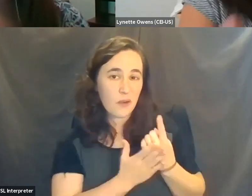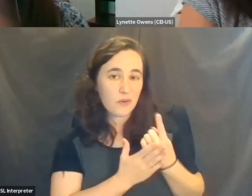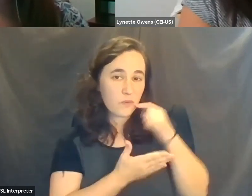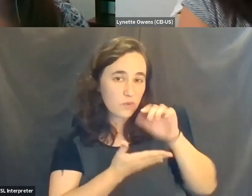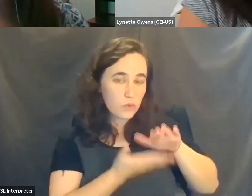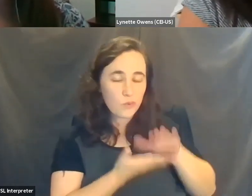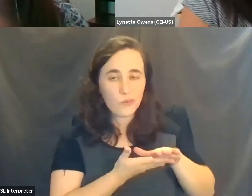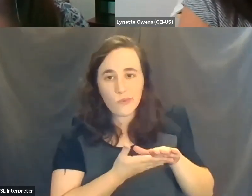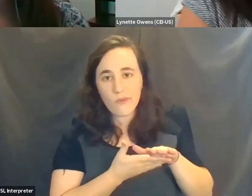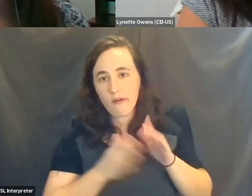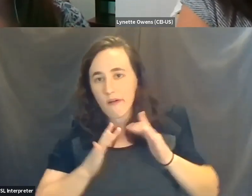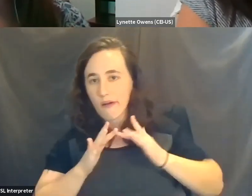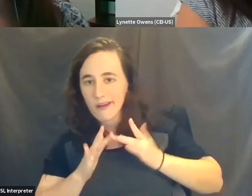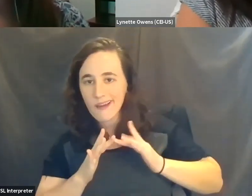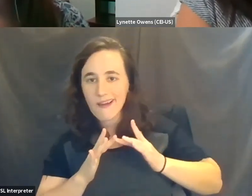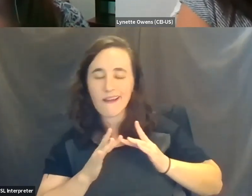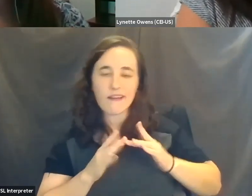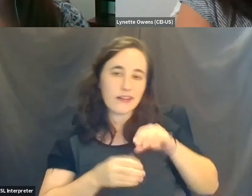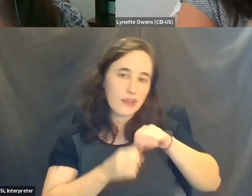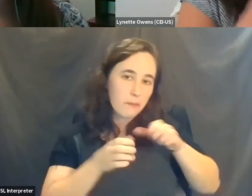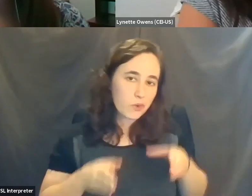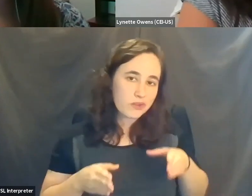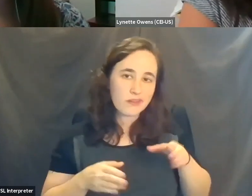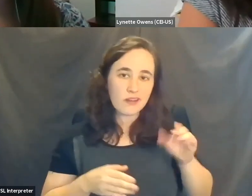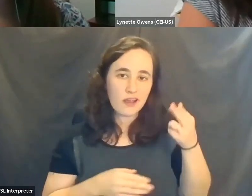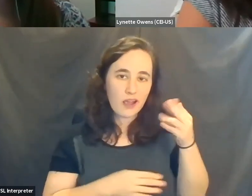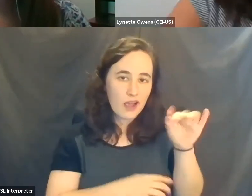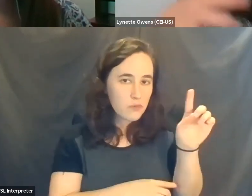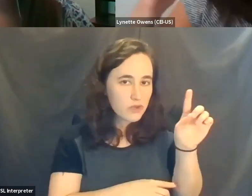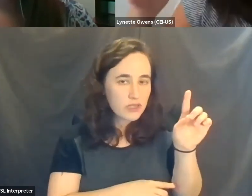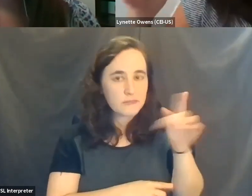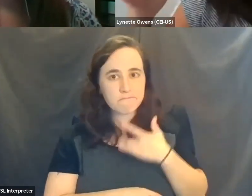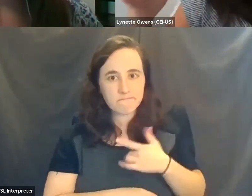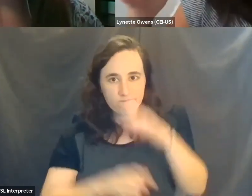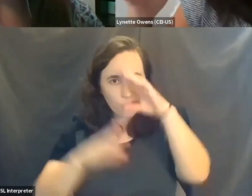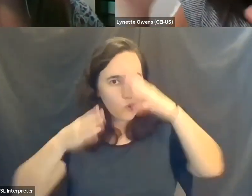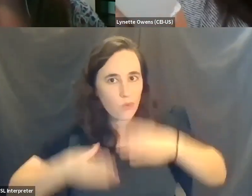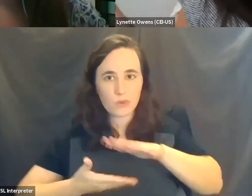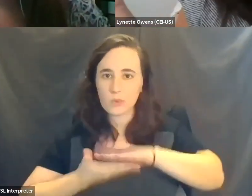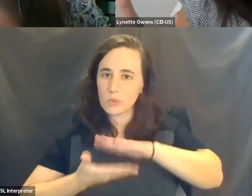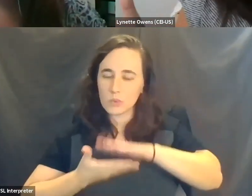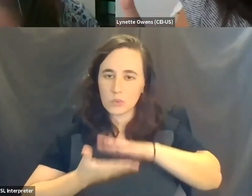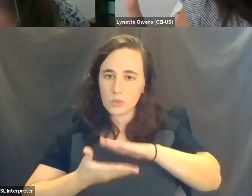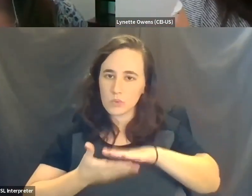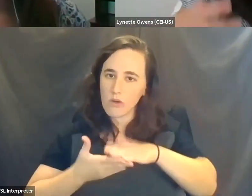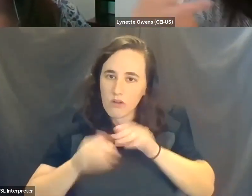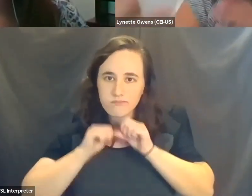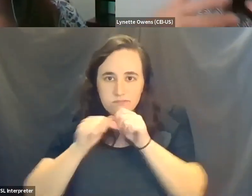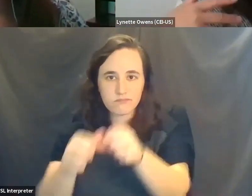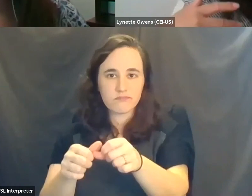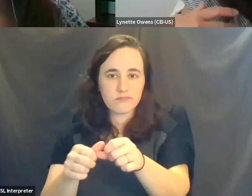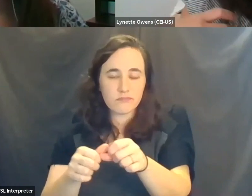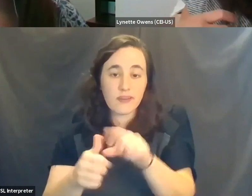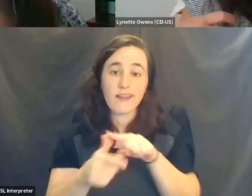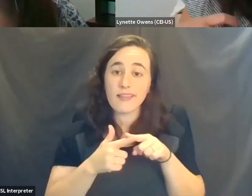or in person or hybrid, we're focused on that, and that as a family, we allow a little